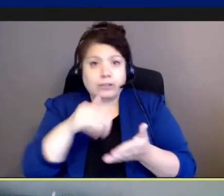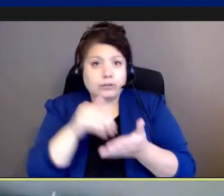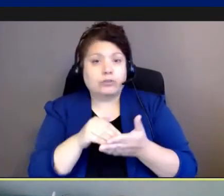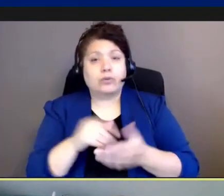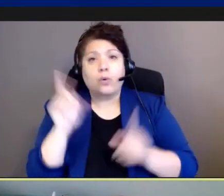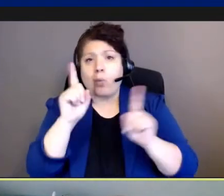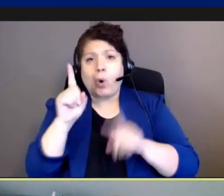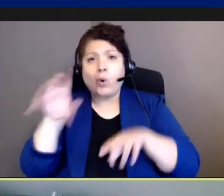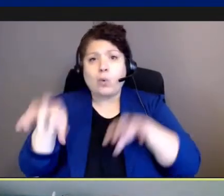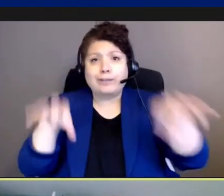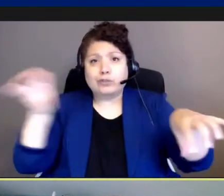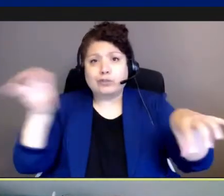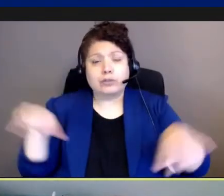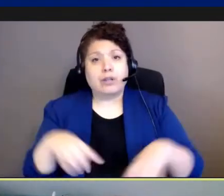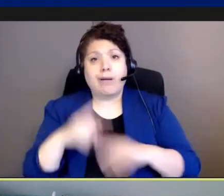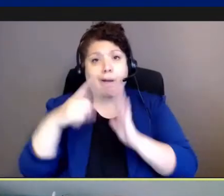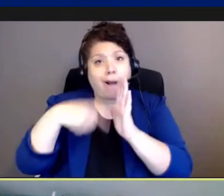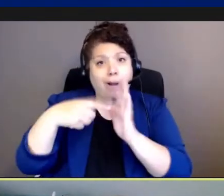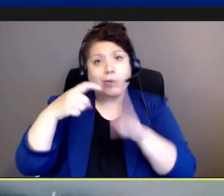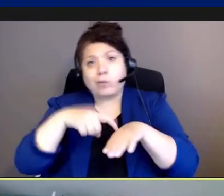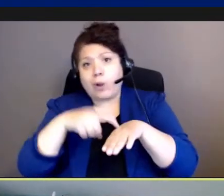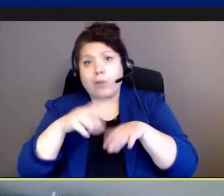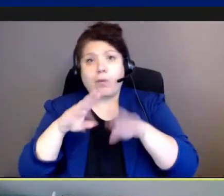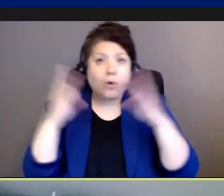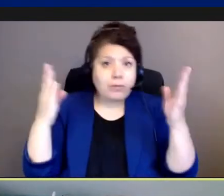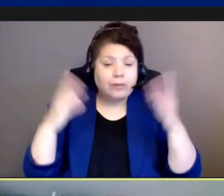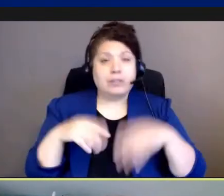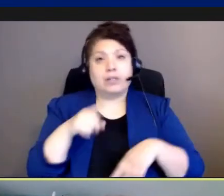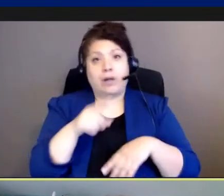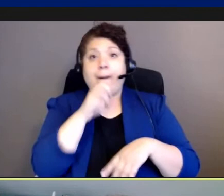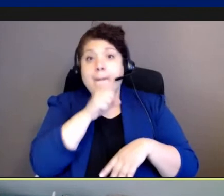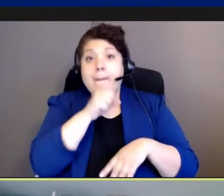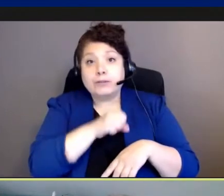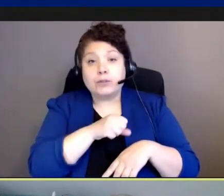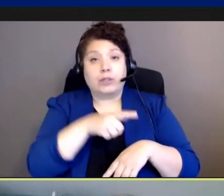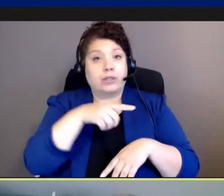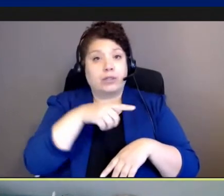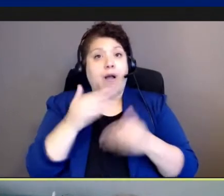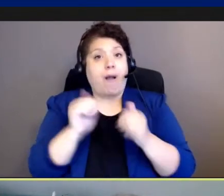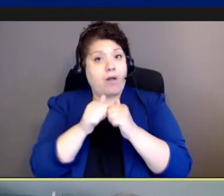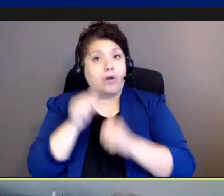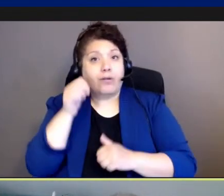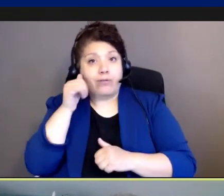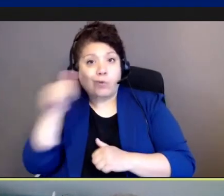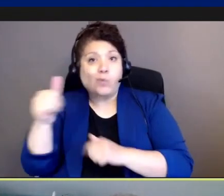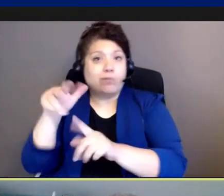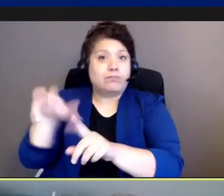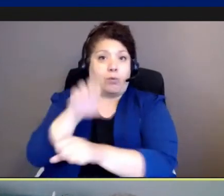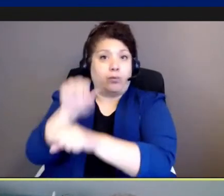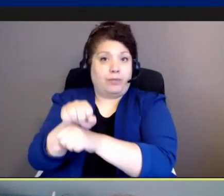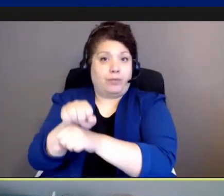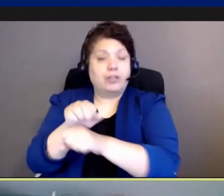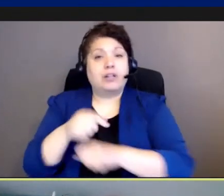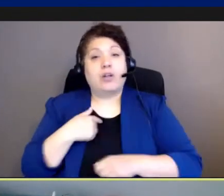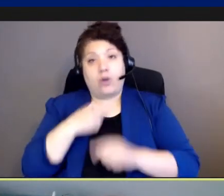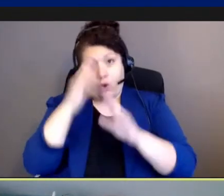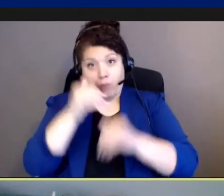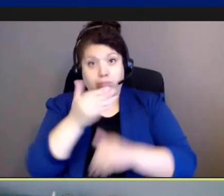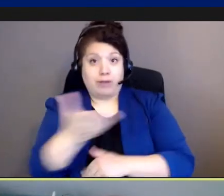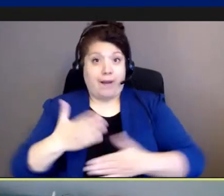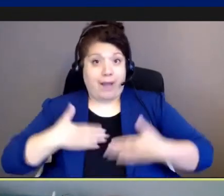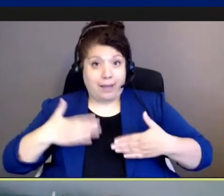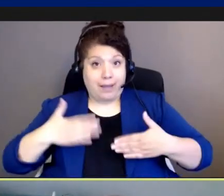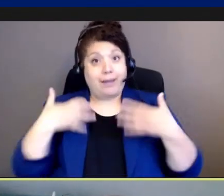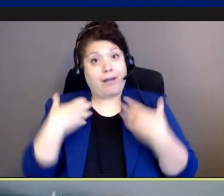hours, ages, and how to book online or by phone. With that, I wish you all a healthy, happy, and safe